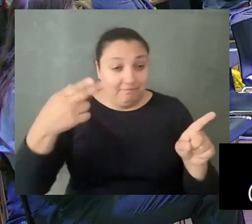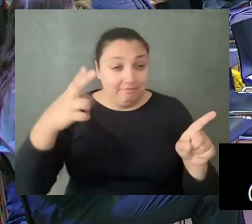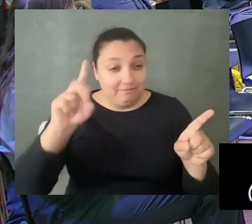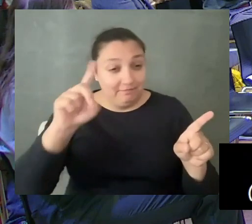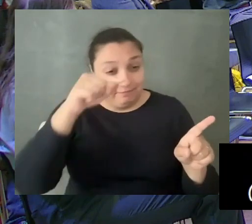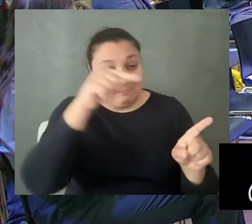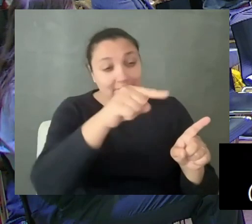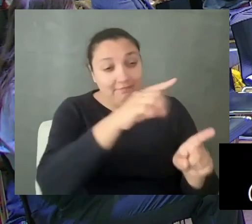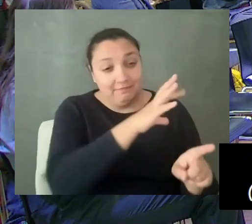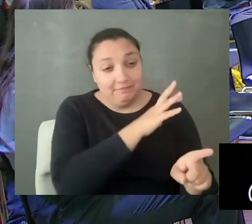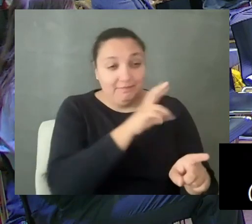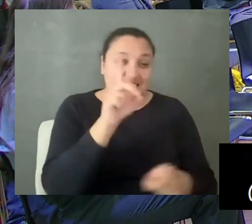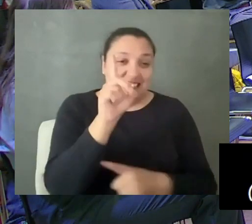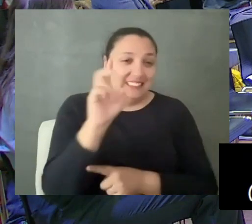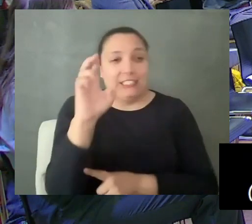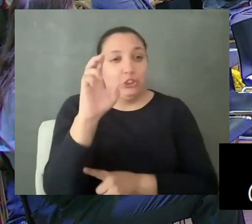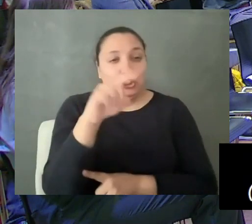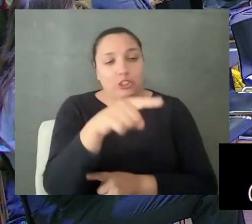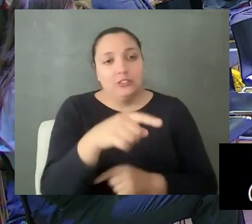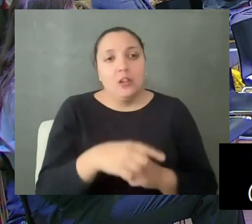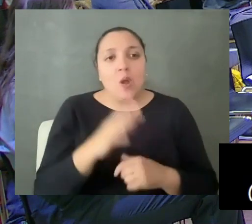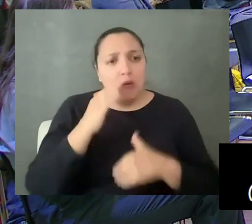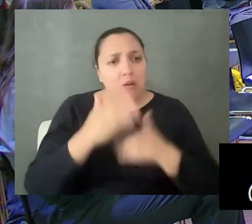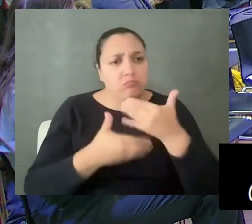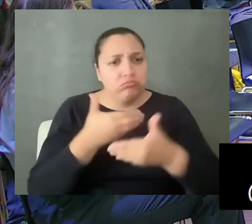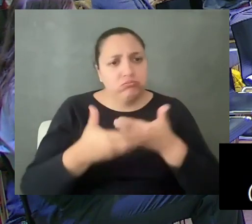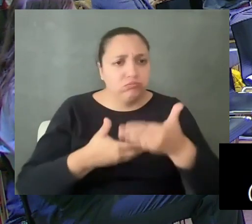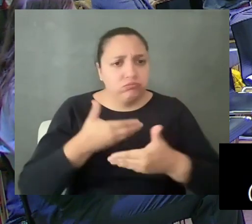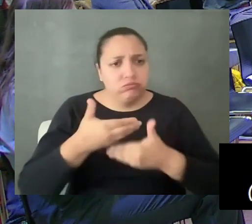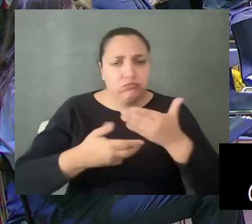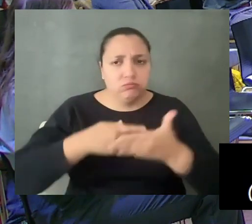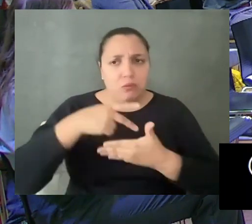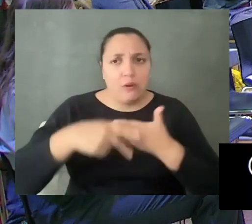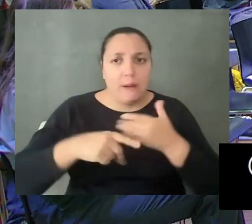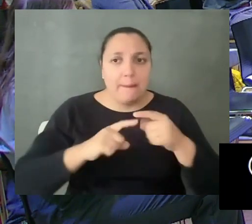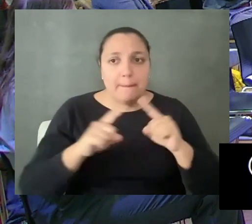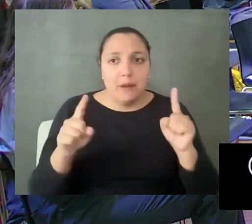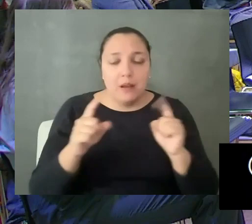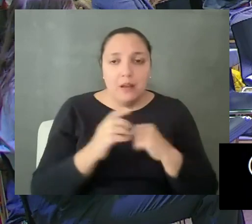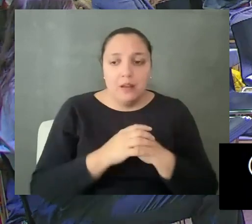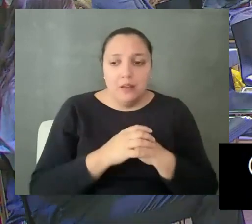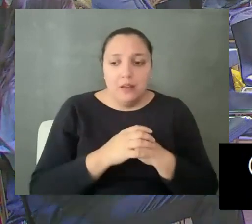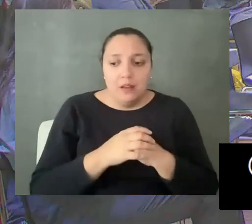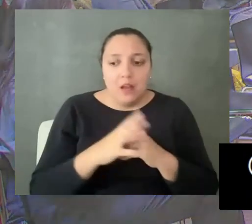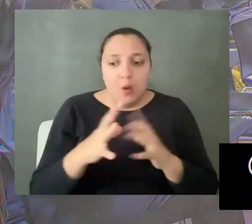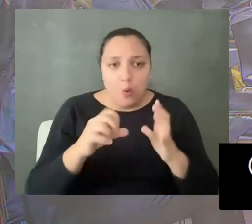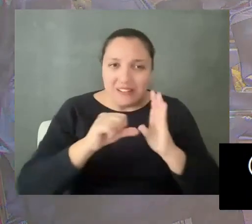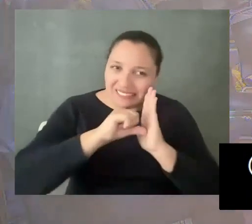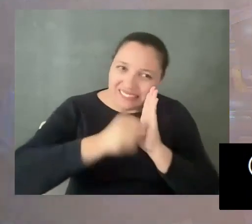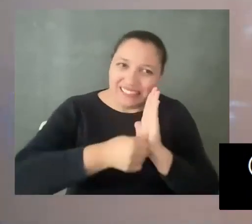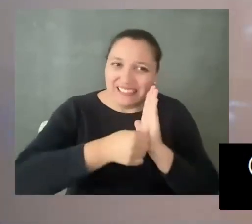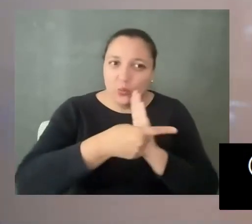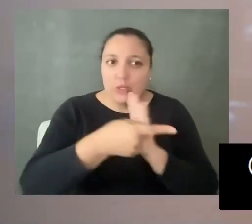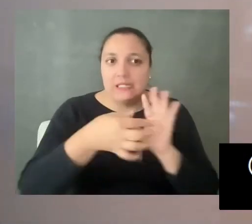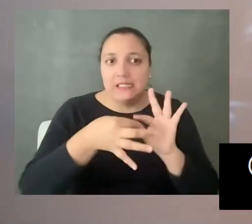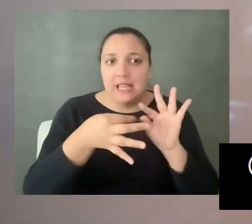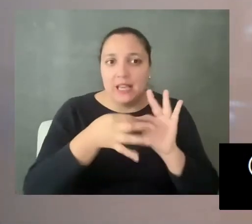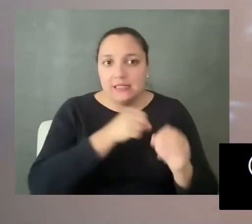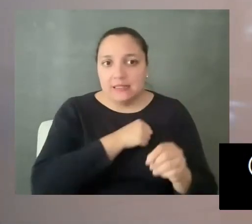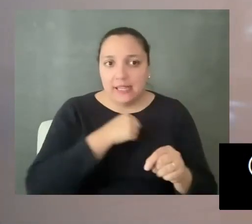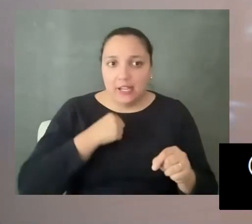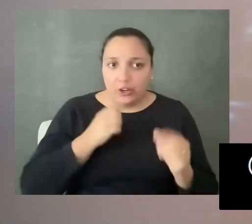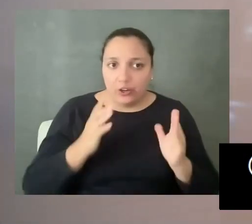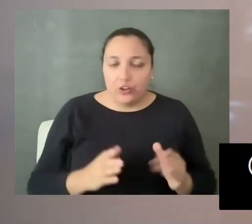We're going to keep moving the program, but I do want to double down on what you said, Senator. This is